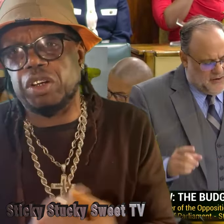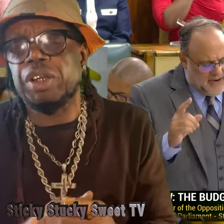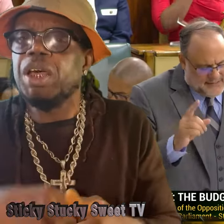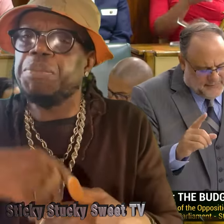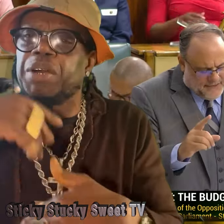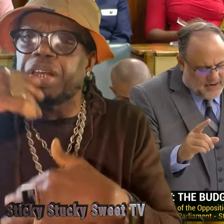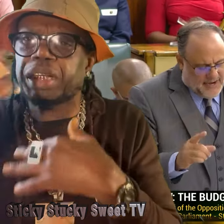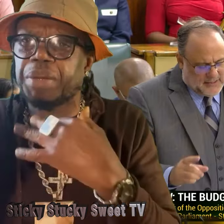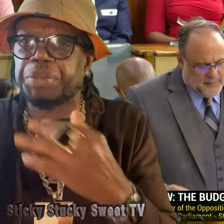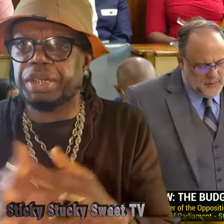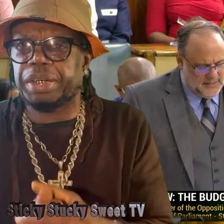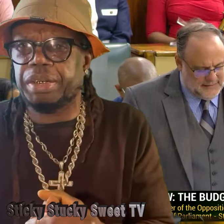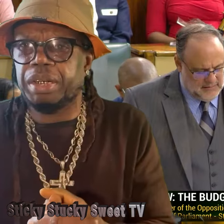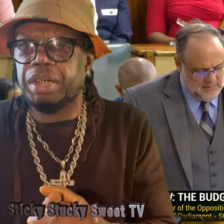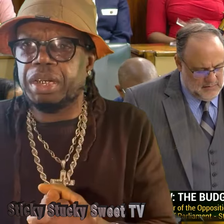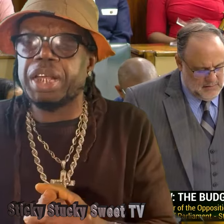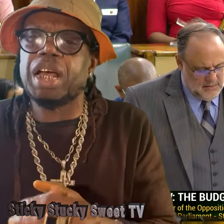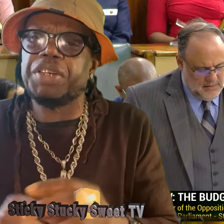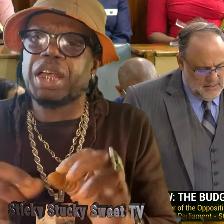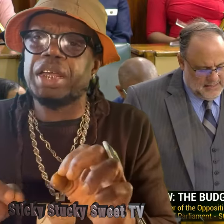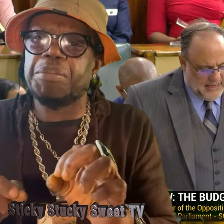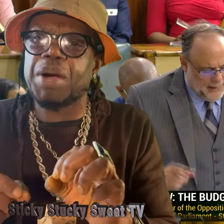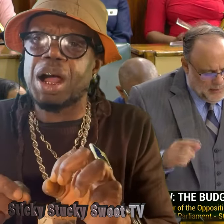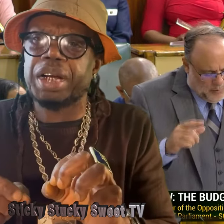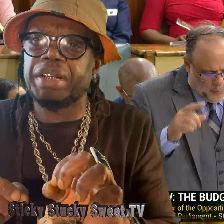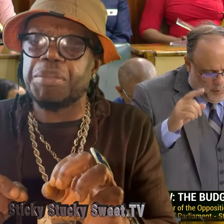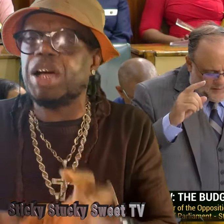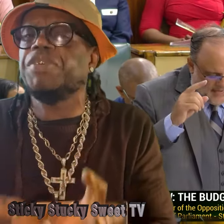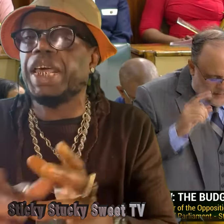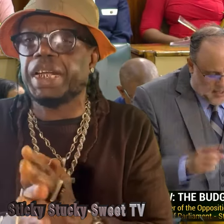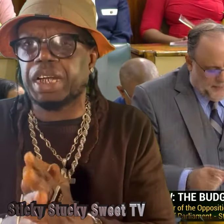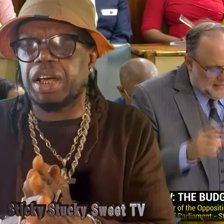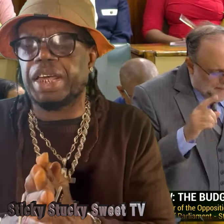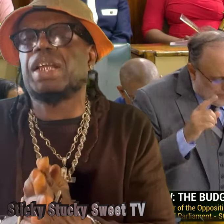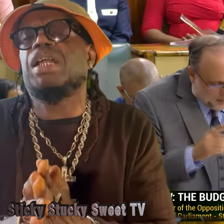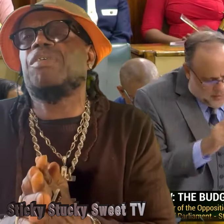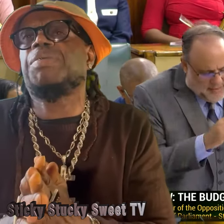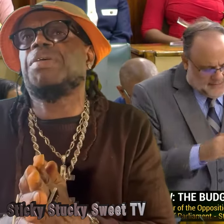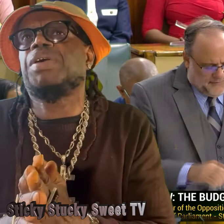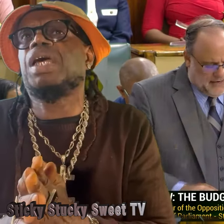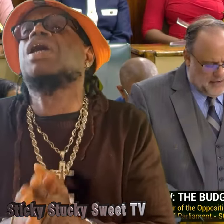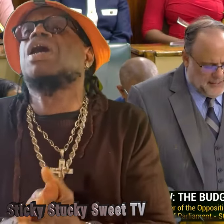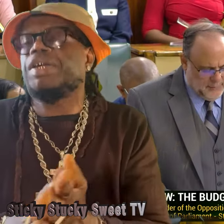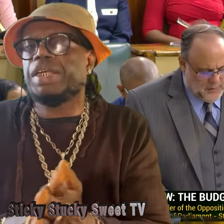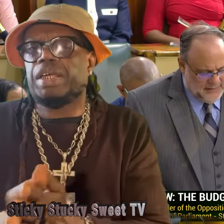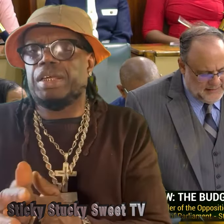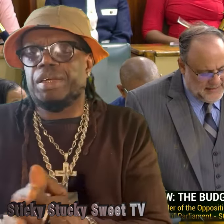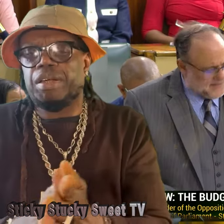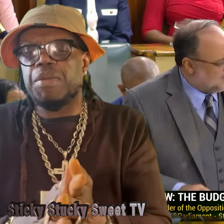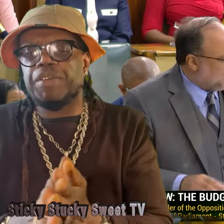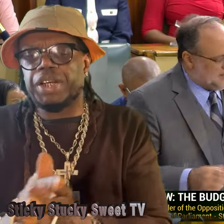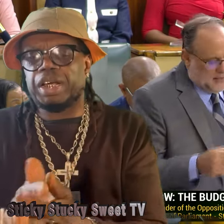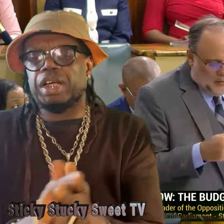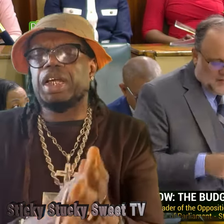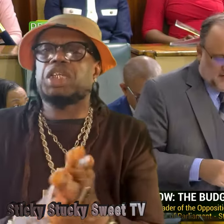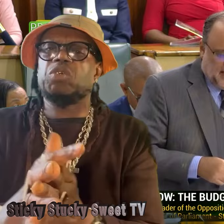In more than one, two, three, four video, me always say them things. And you have this guy, Marvin Edgar. When he Edgar, yeah, Marvin Edgar. That look you